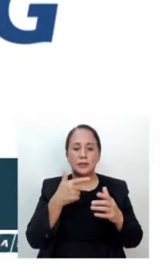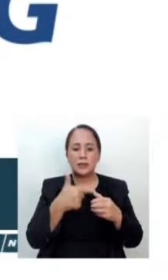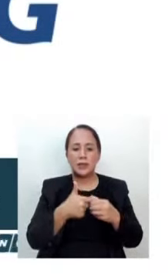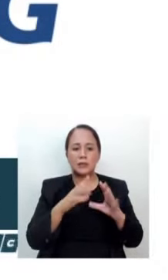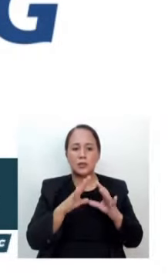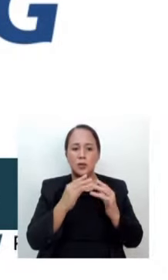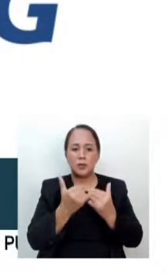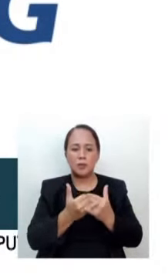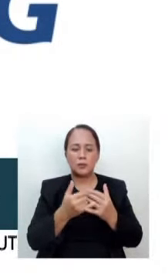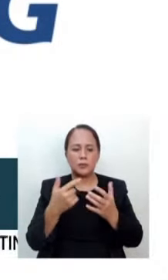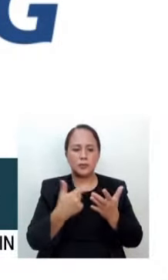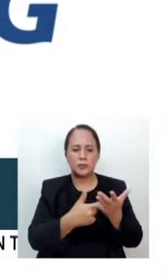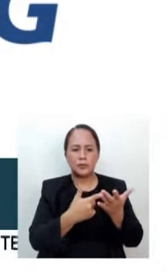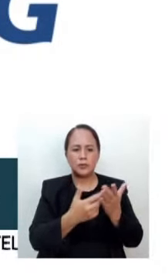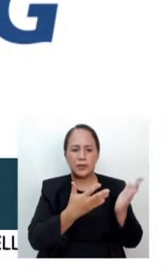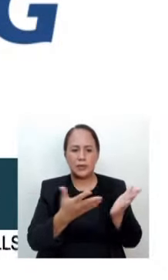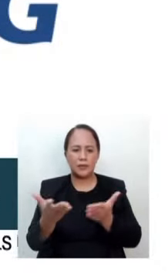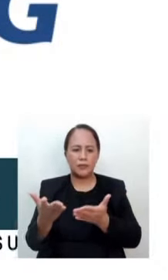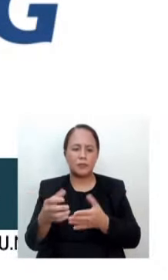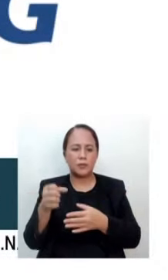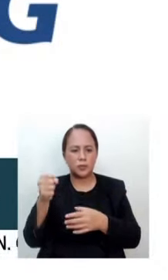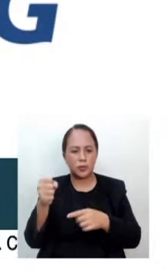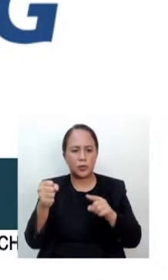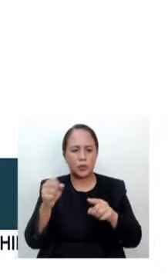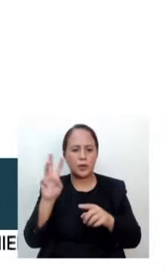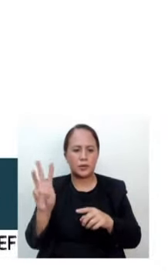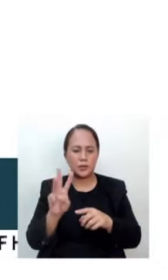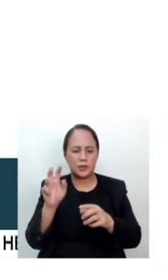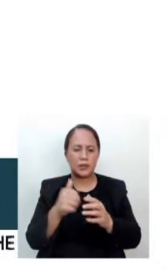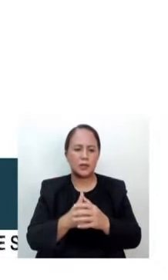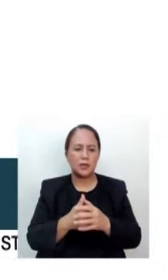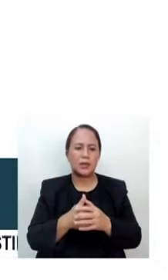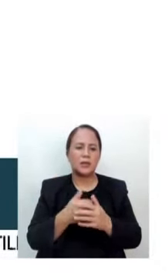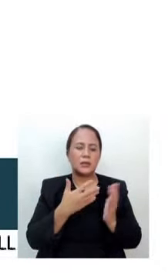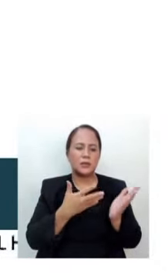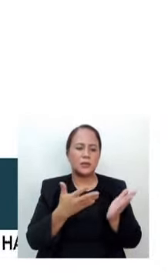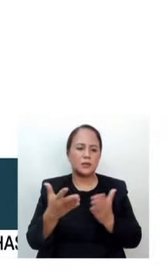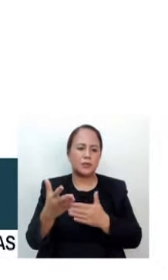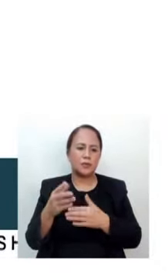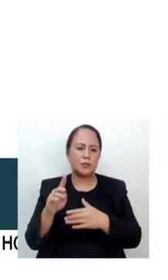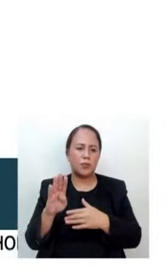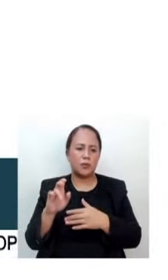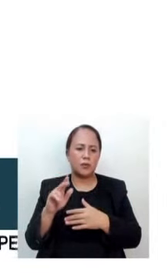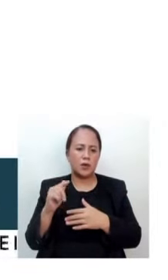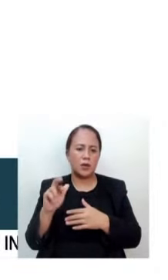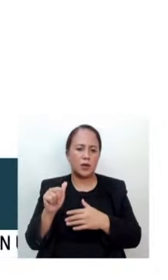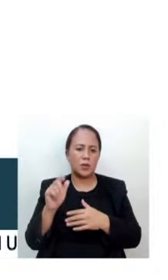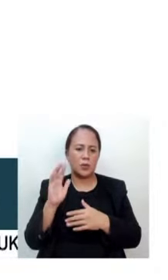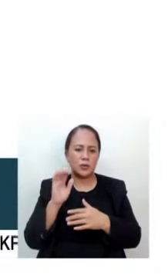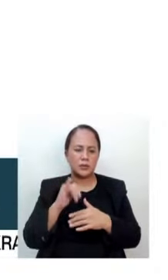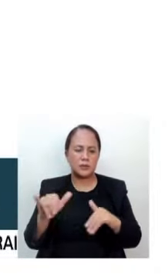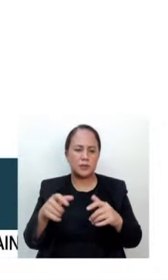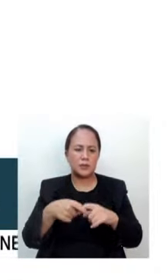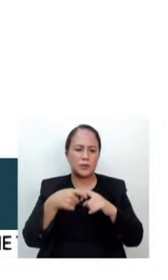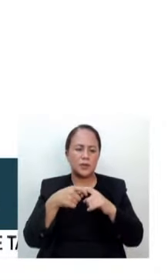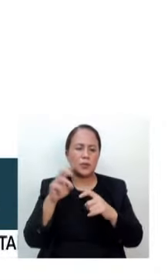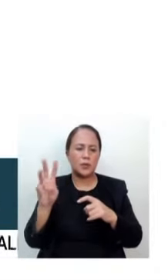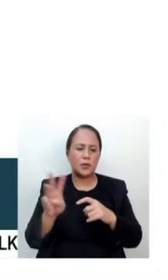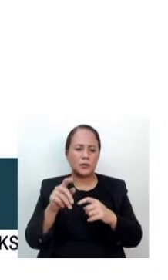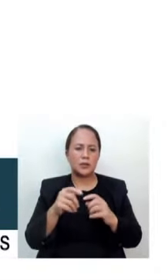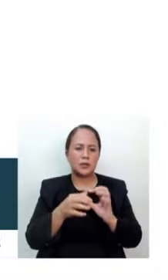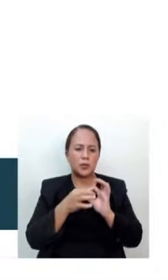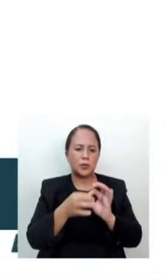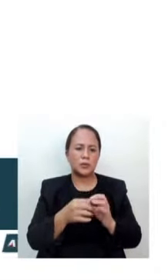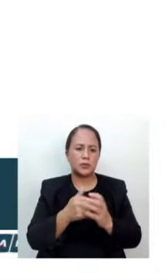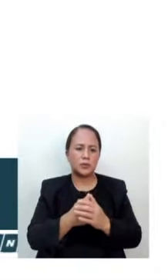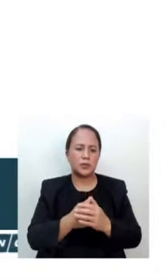deliveries to the country will be halted by Wednesday. Gazprom deliveries to Bulgaria will also be suspended by Wednesday, according